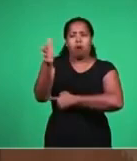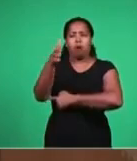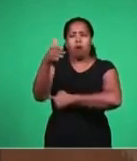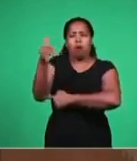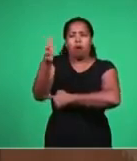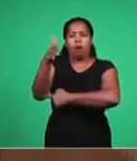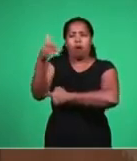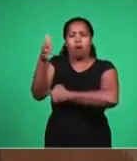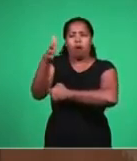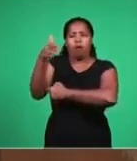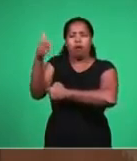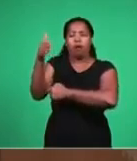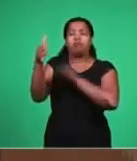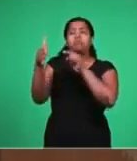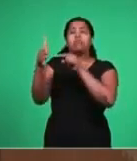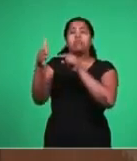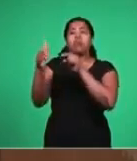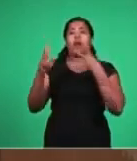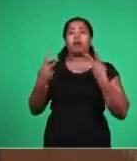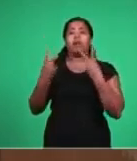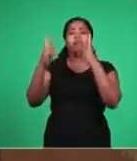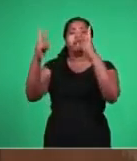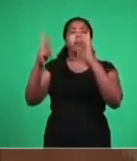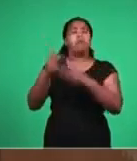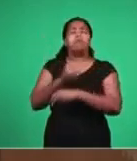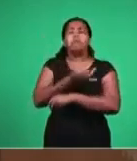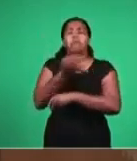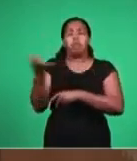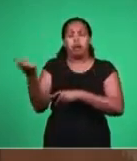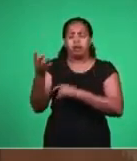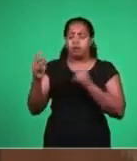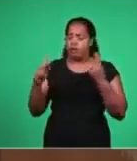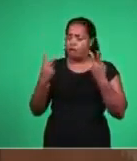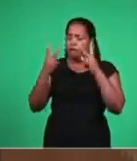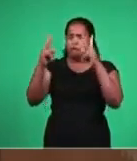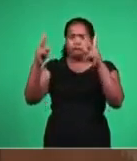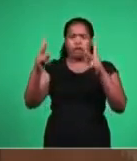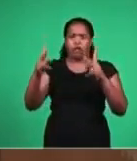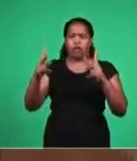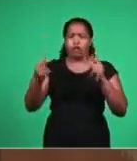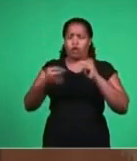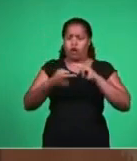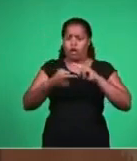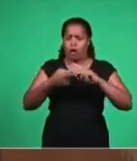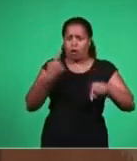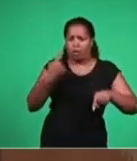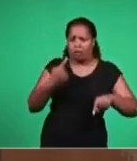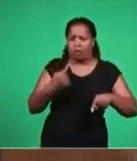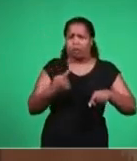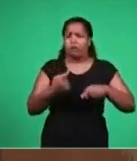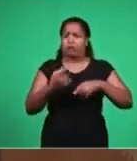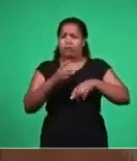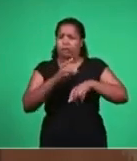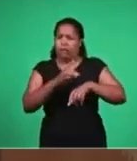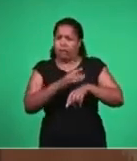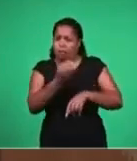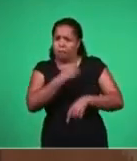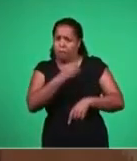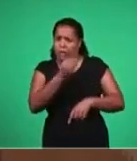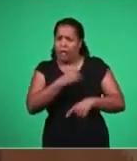But the banners that it brings are the banners of the victory. And what are the victories? Victors against the